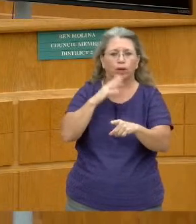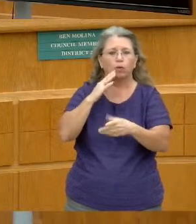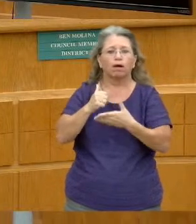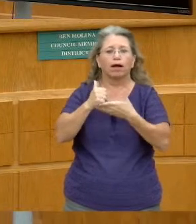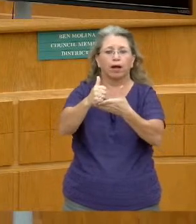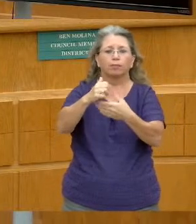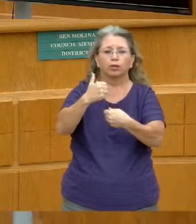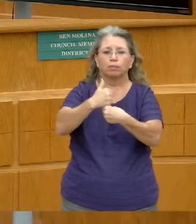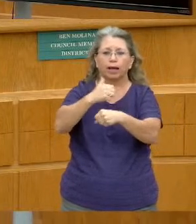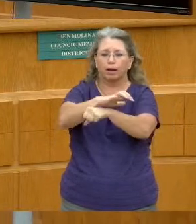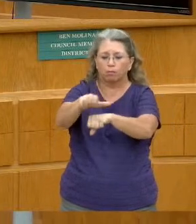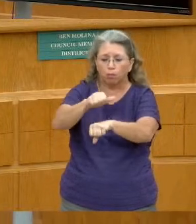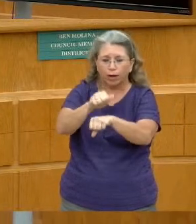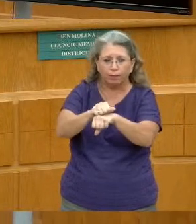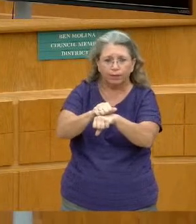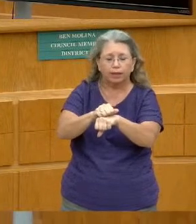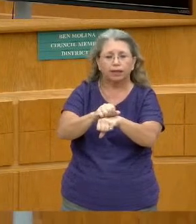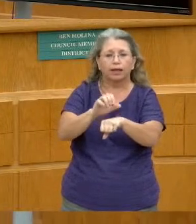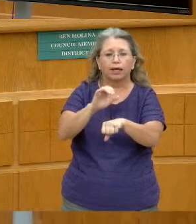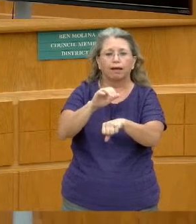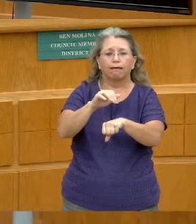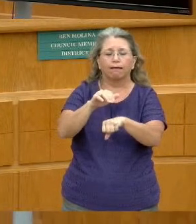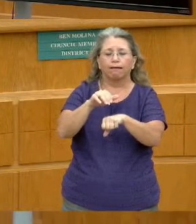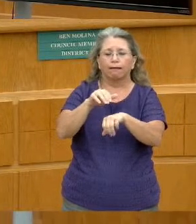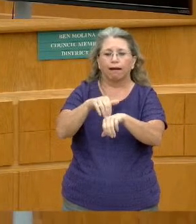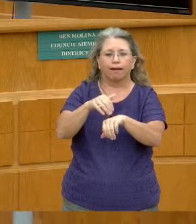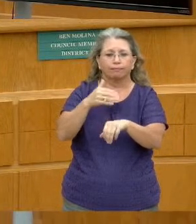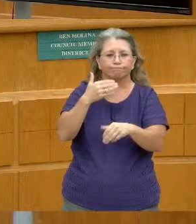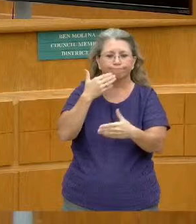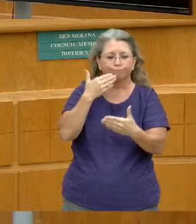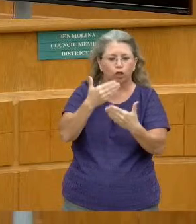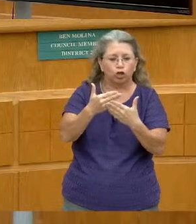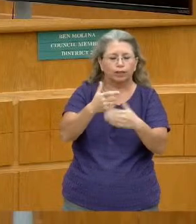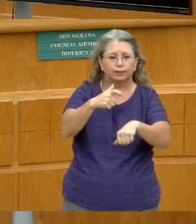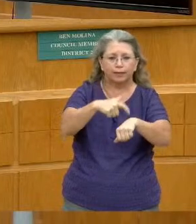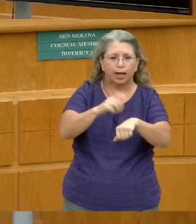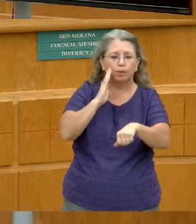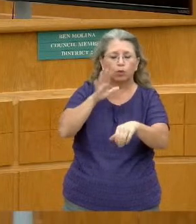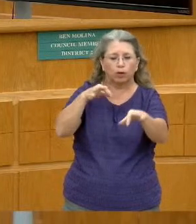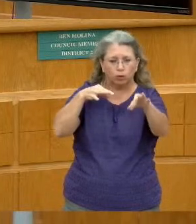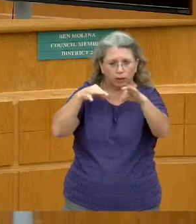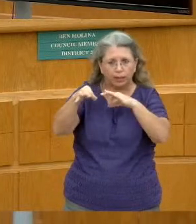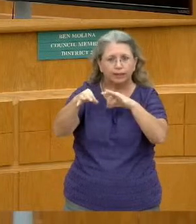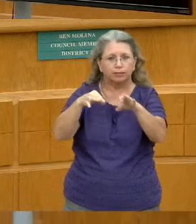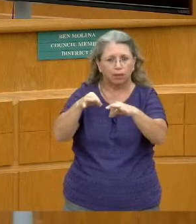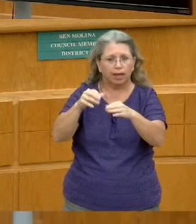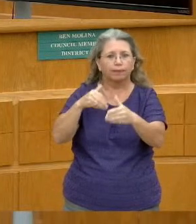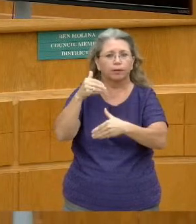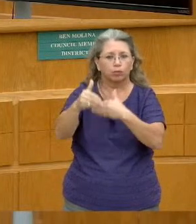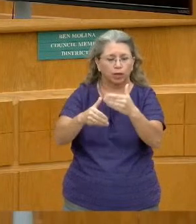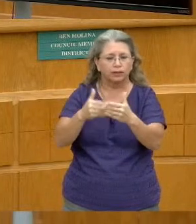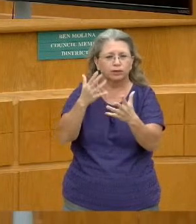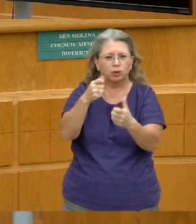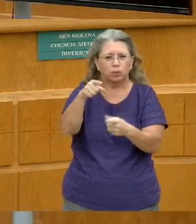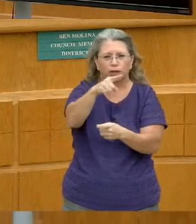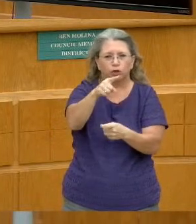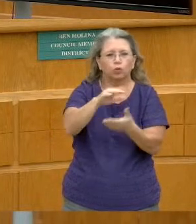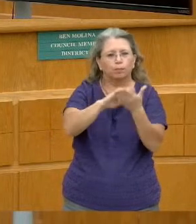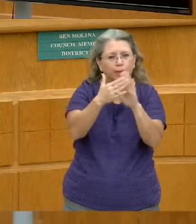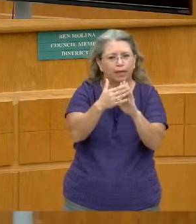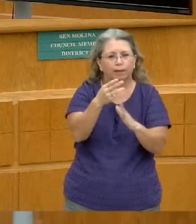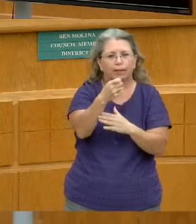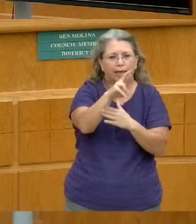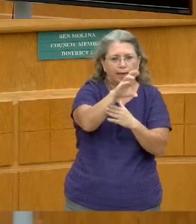at a convenient time. We're going to explain the process, and we want you to be a hero. For every person that